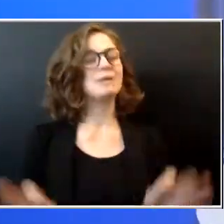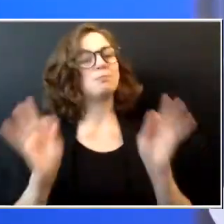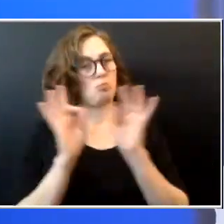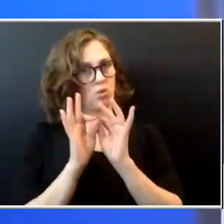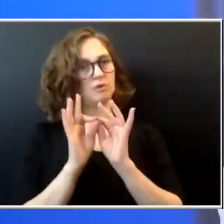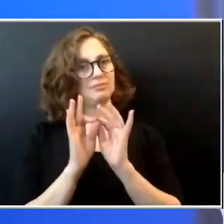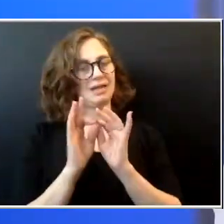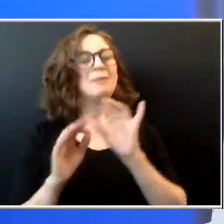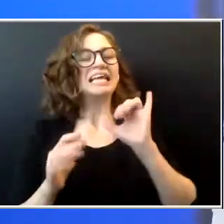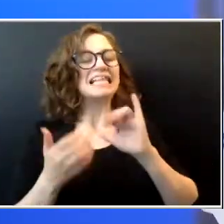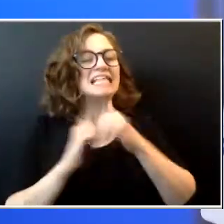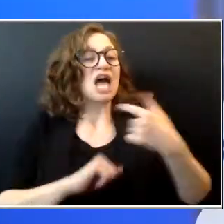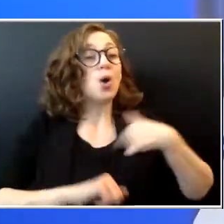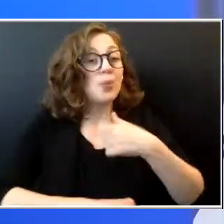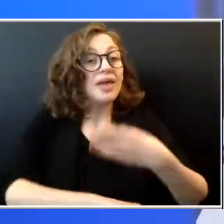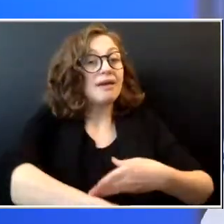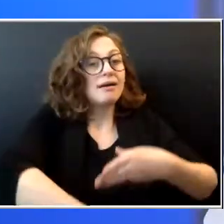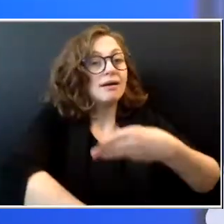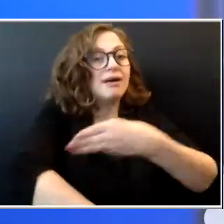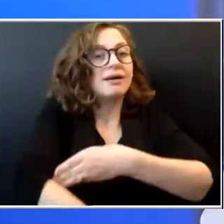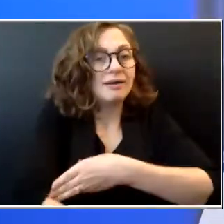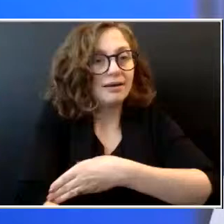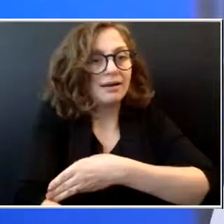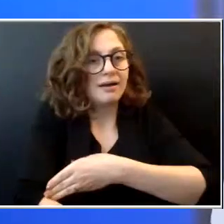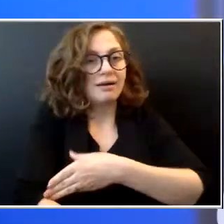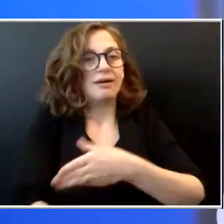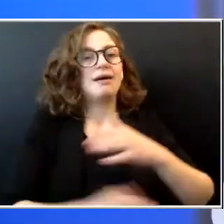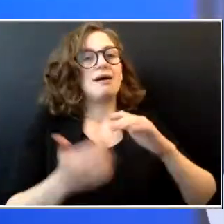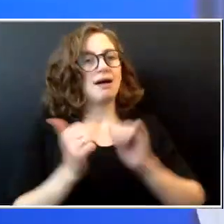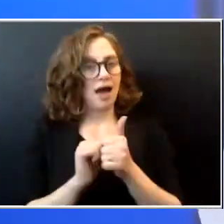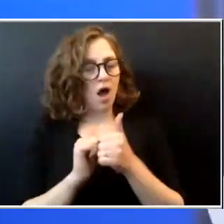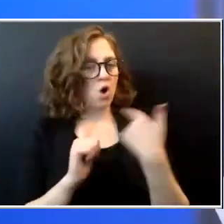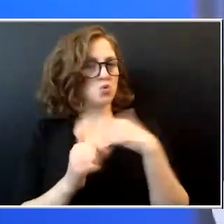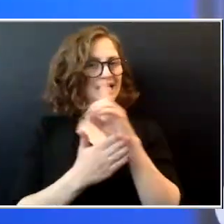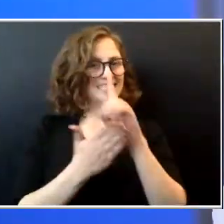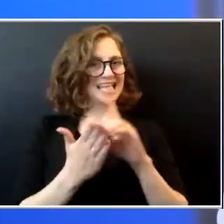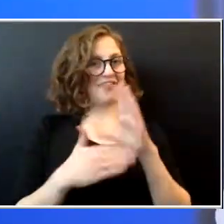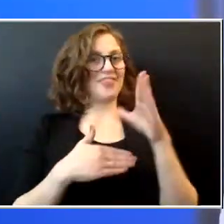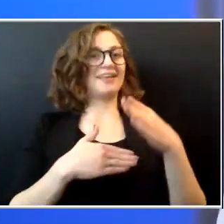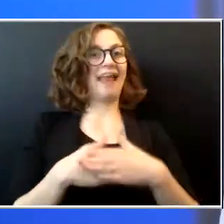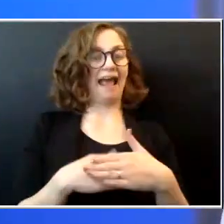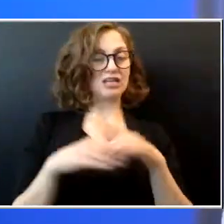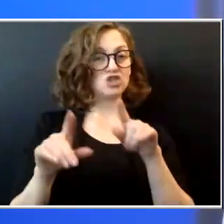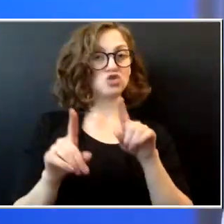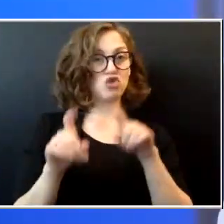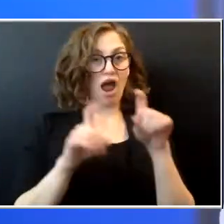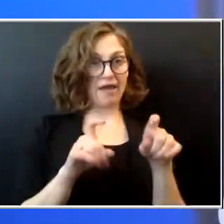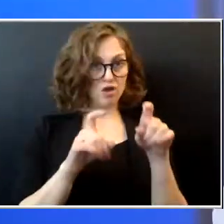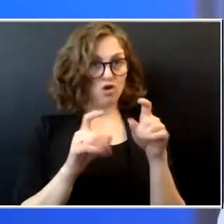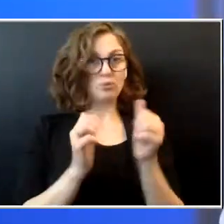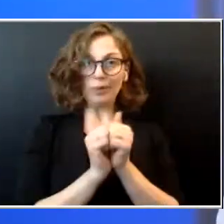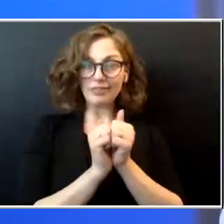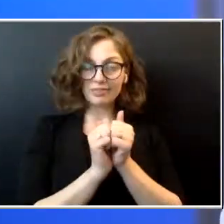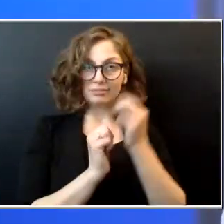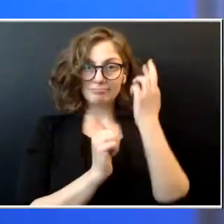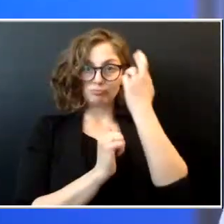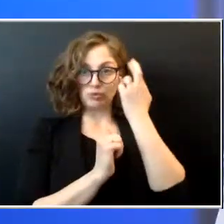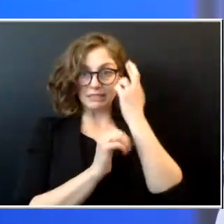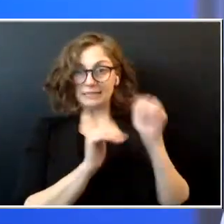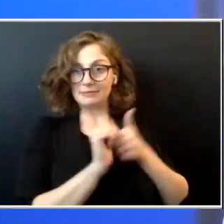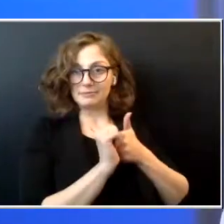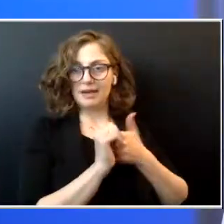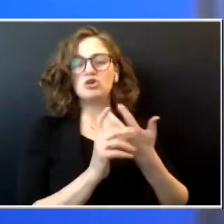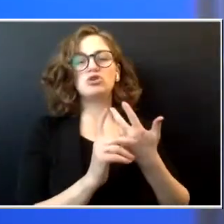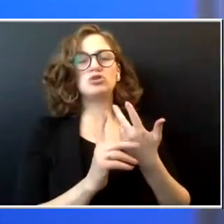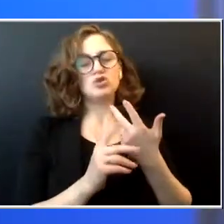step. How do we design the next rational trial to actually exploit how we better understand how this disease process works and how